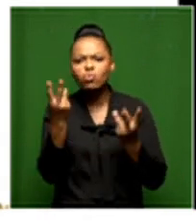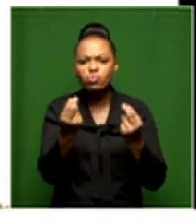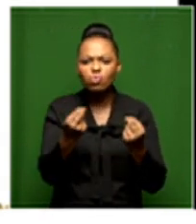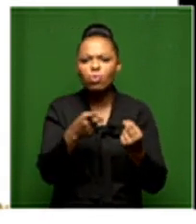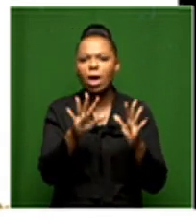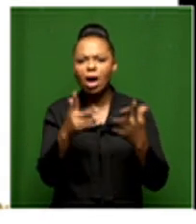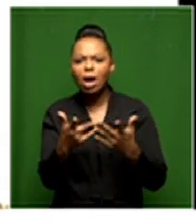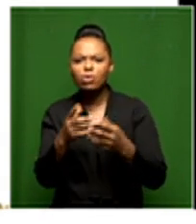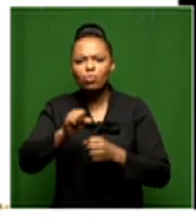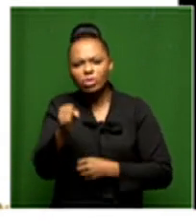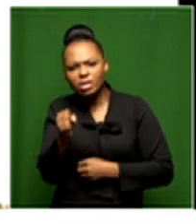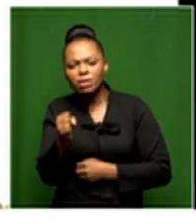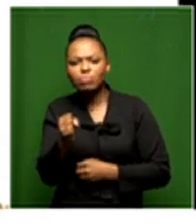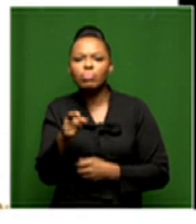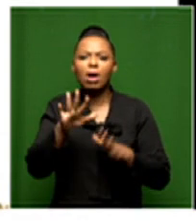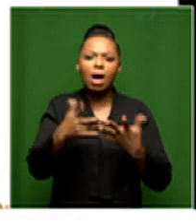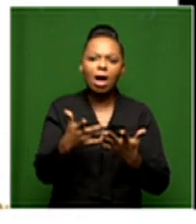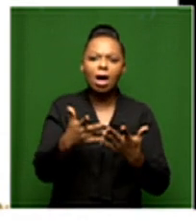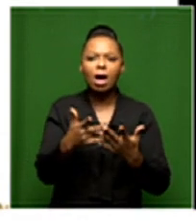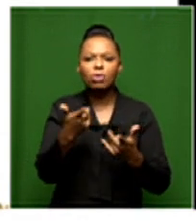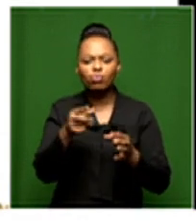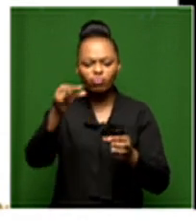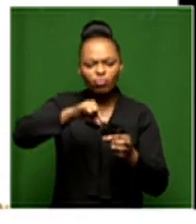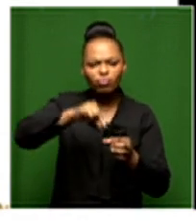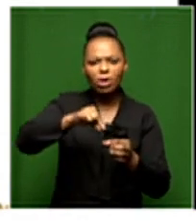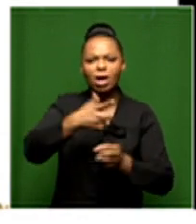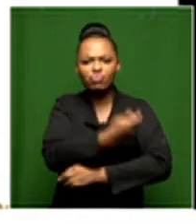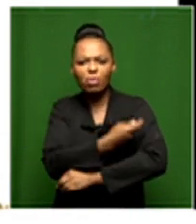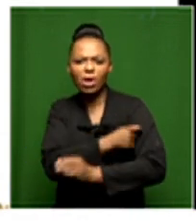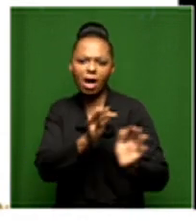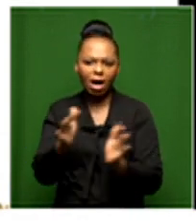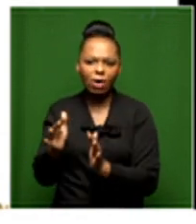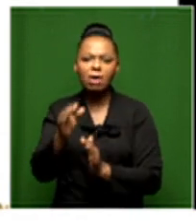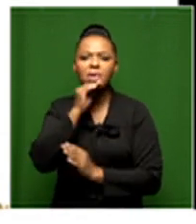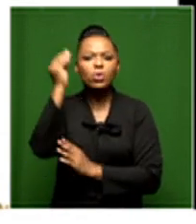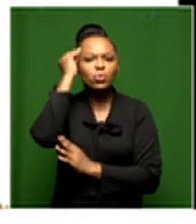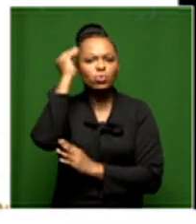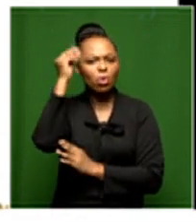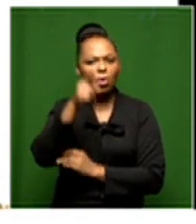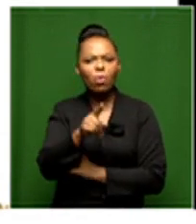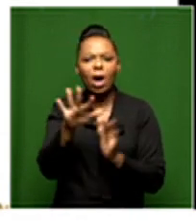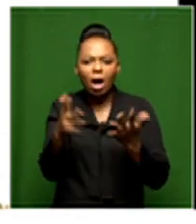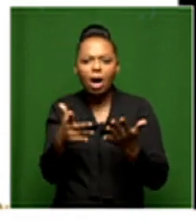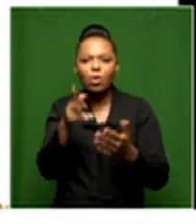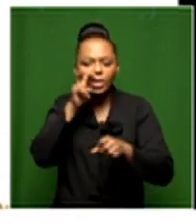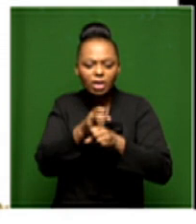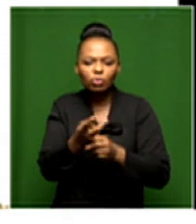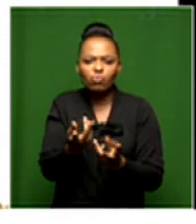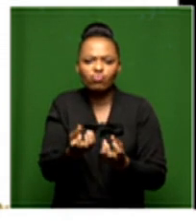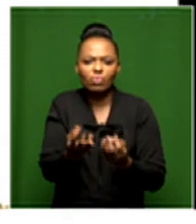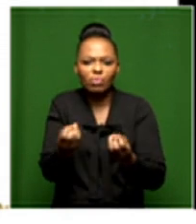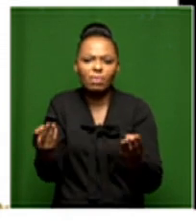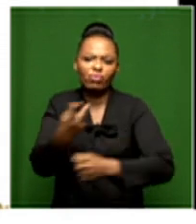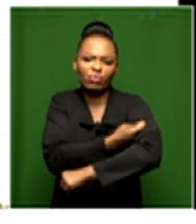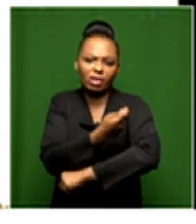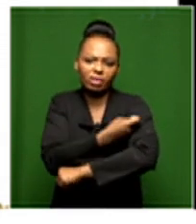it. I would anticipate that they are very familiar with how vaccination should be done. The package